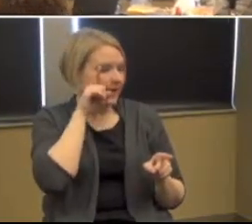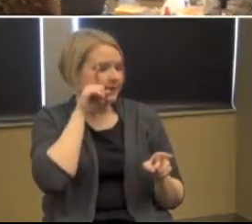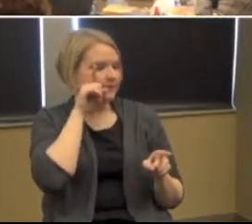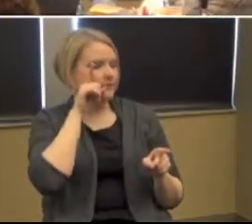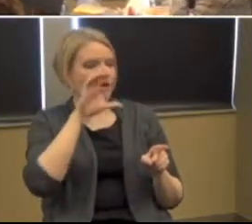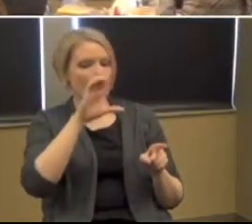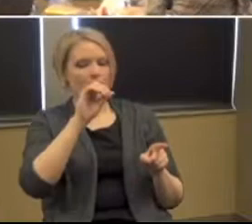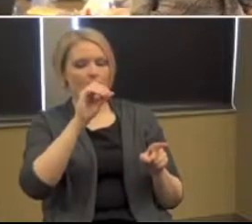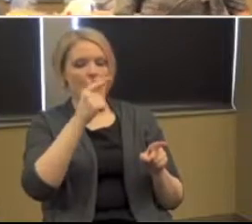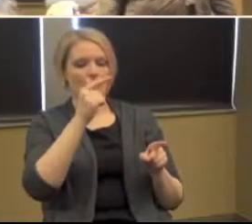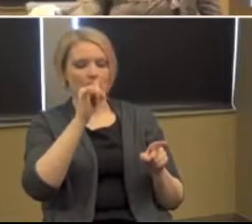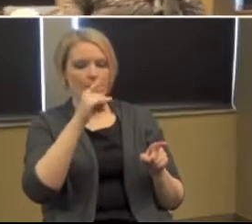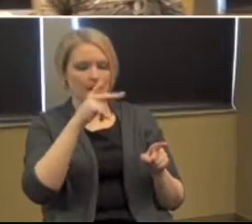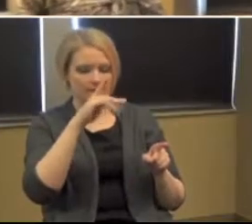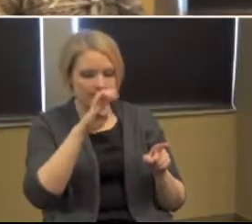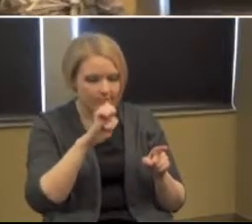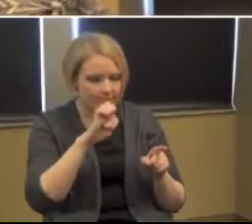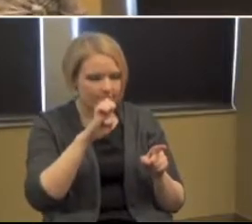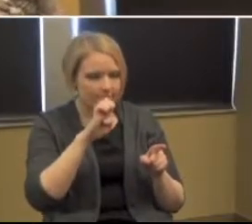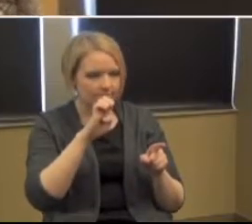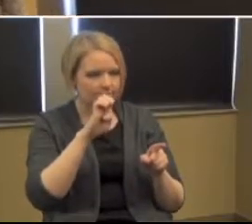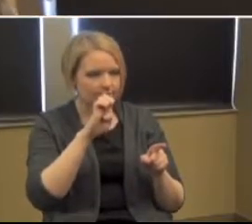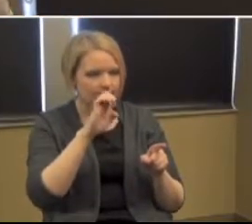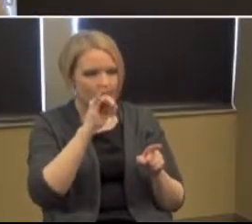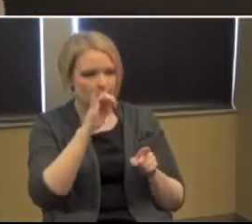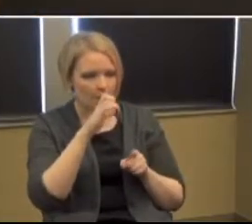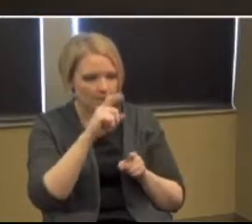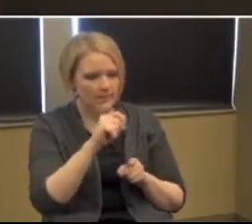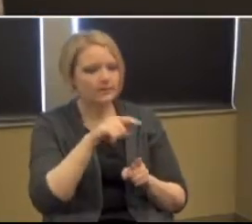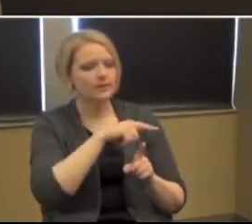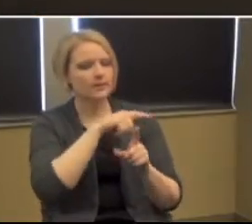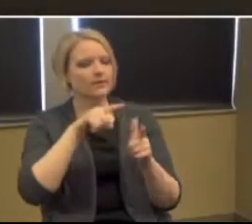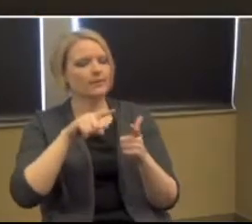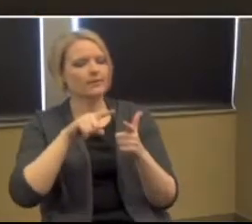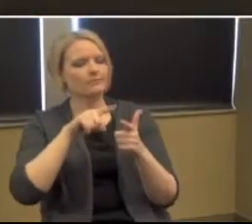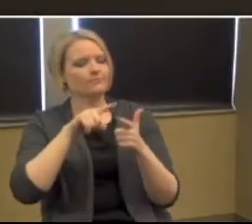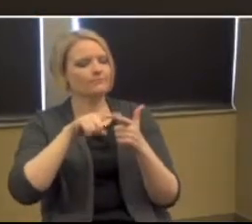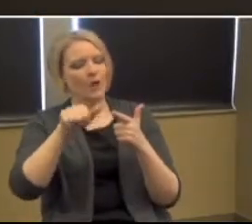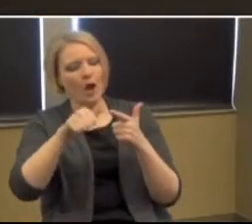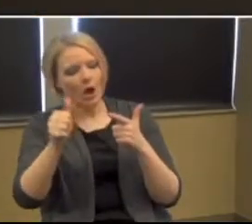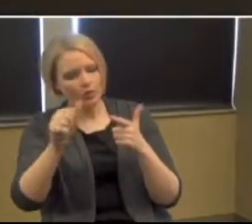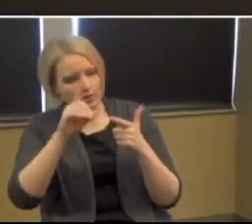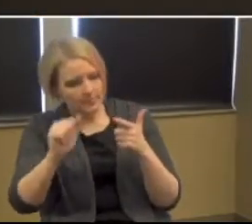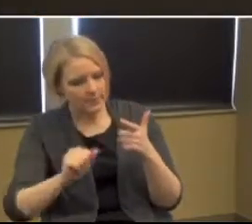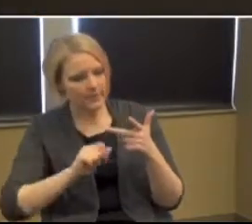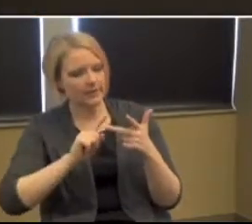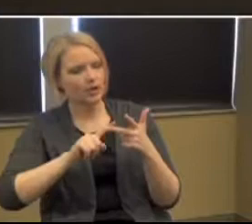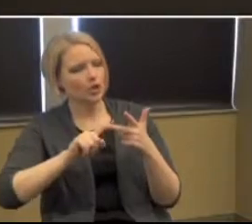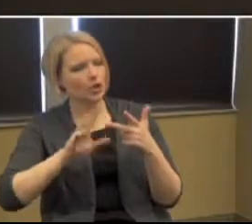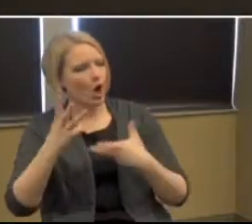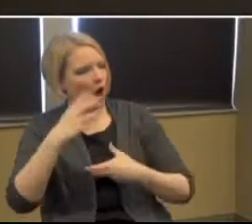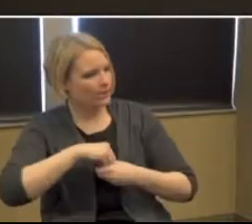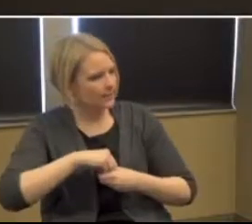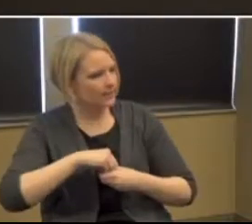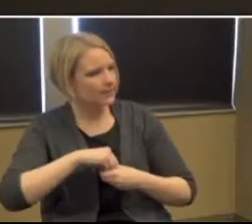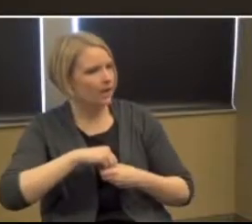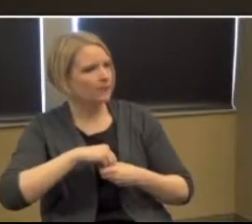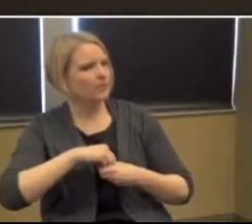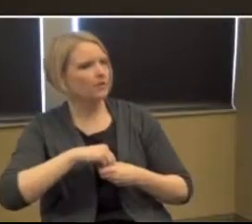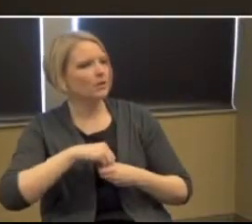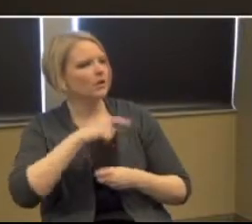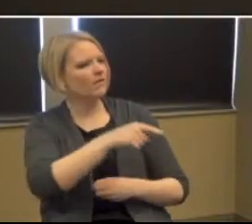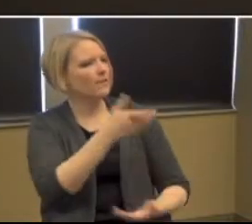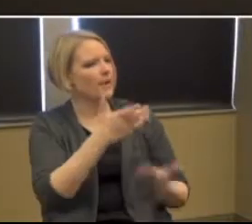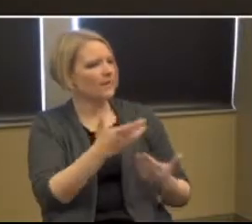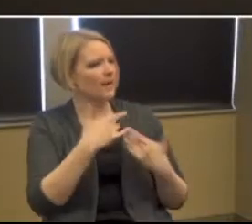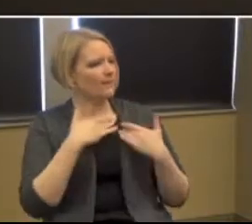cognitive impairment or deaf with another additional disability or deaf with autism, they may have marked